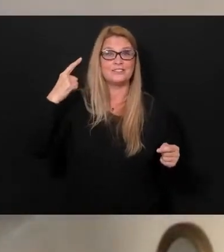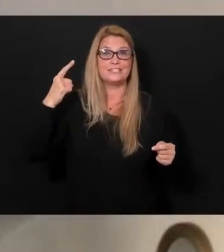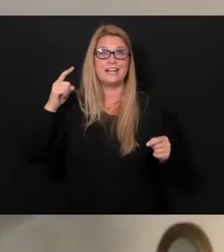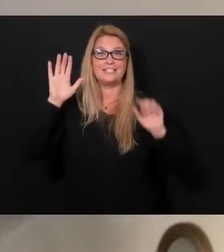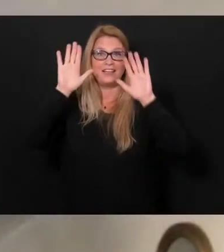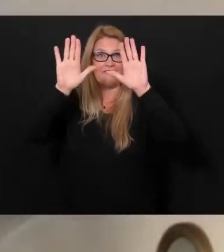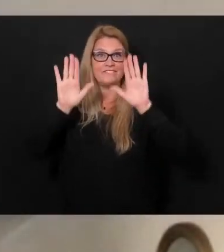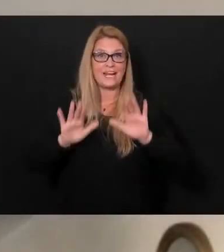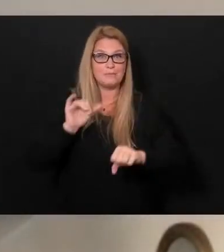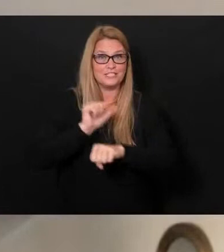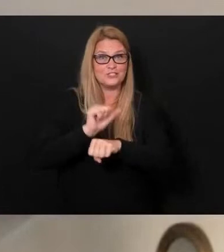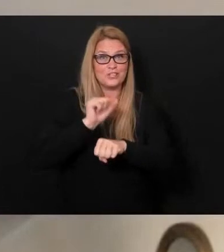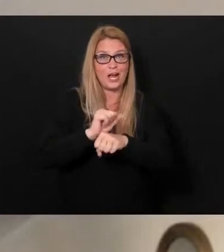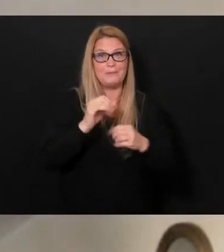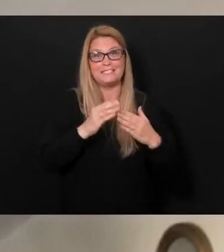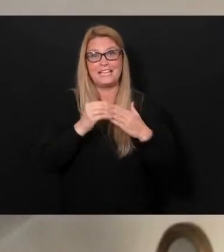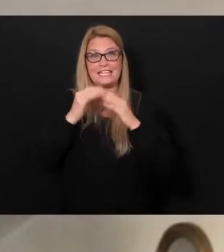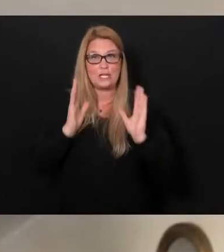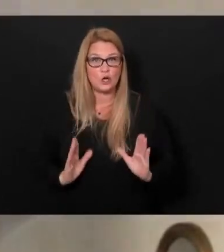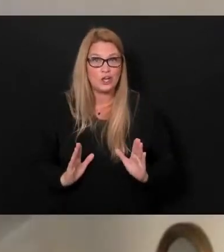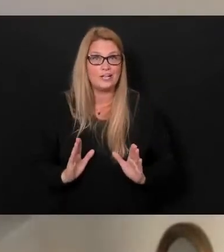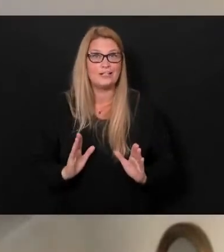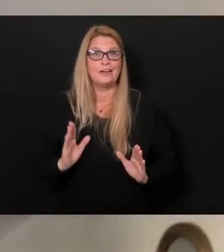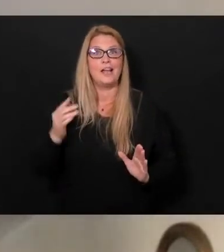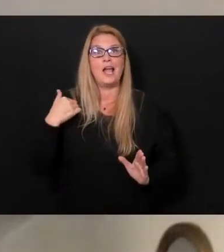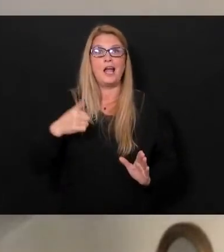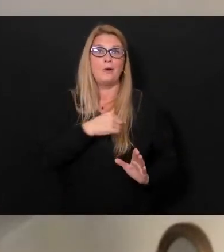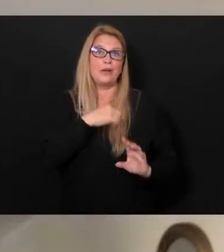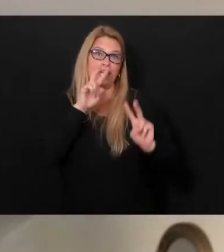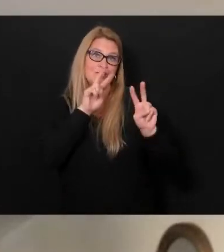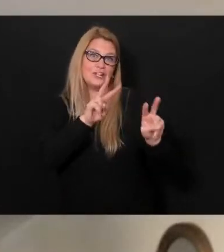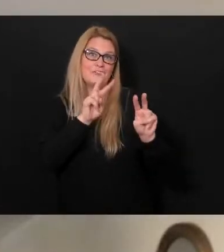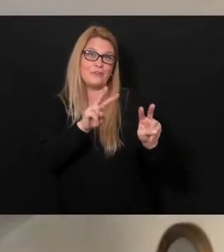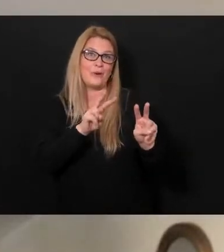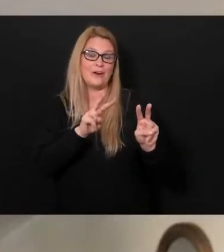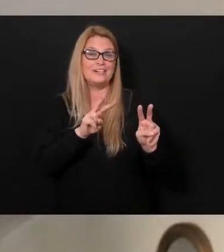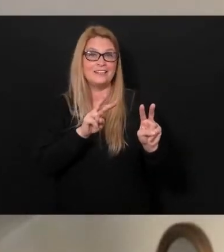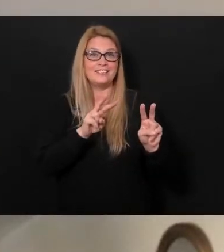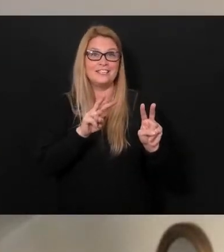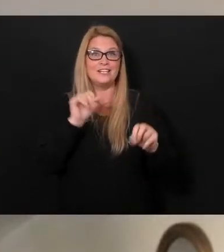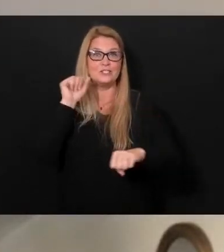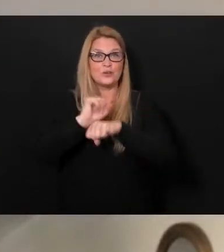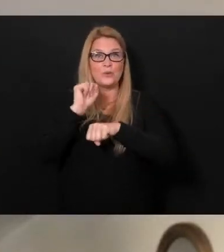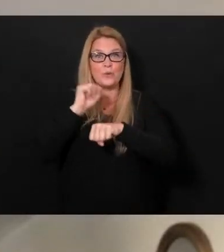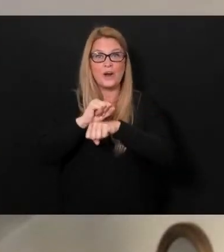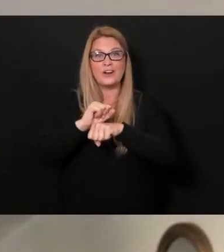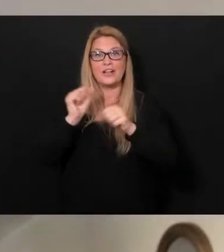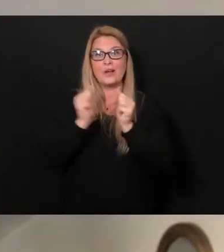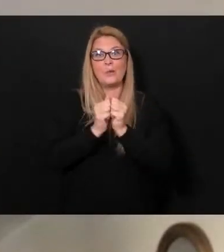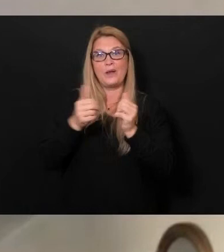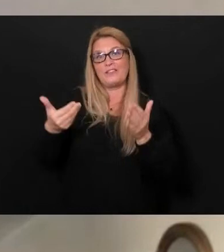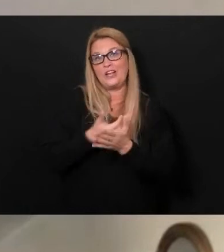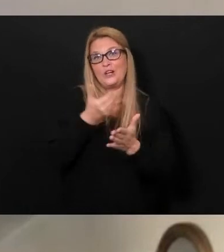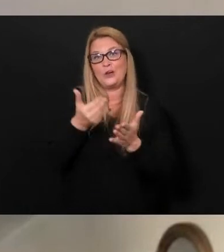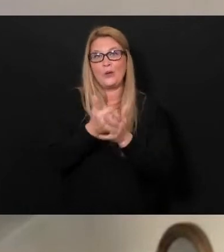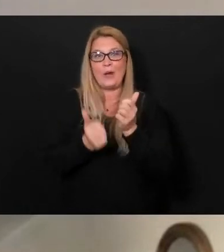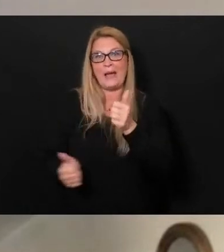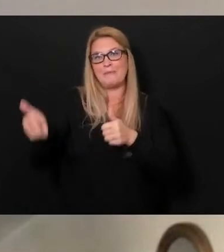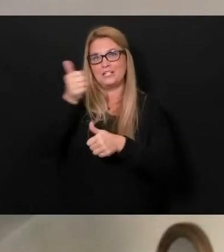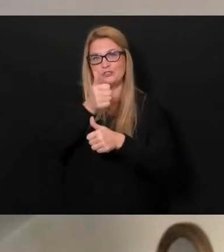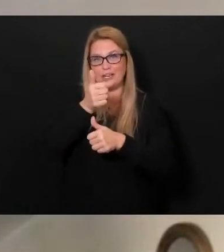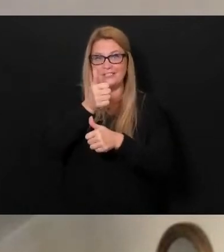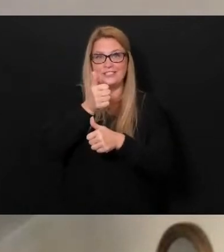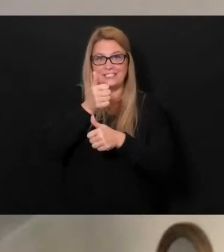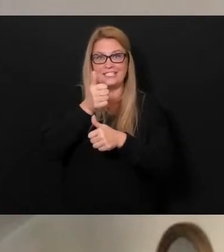fabulous job as the leader. And we look forward, as the governor said, to working with the new administration